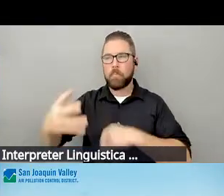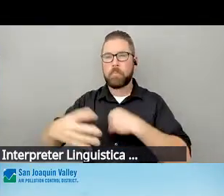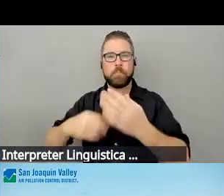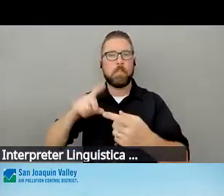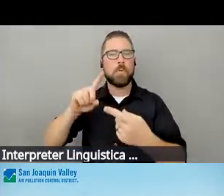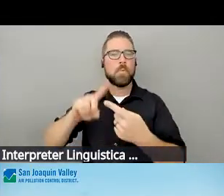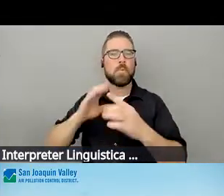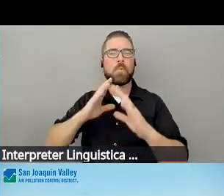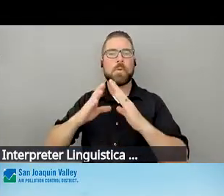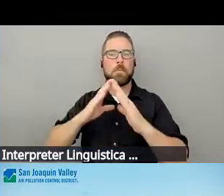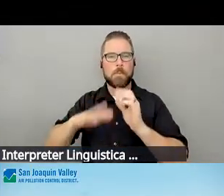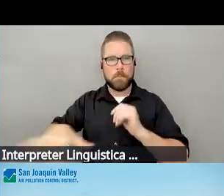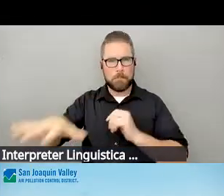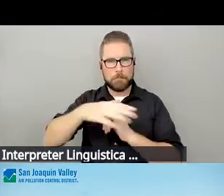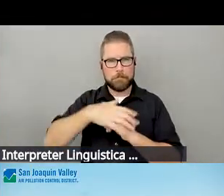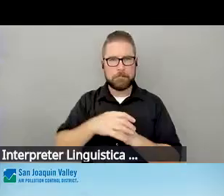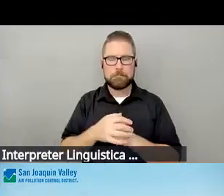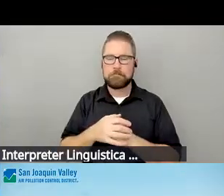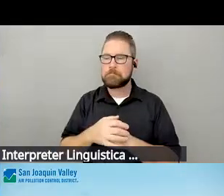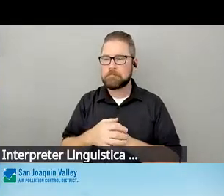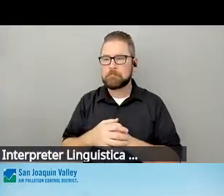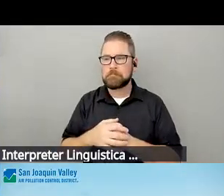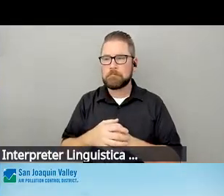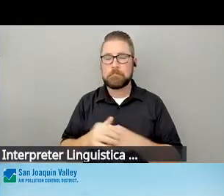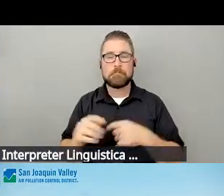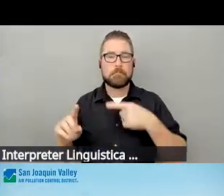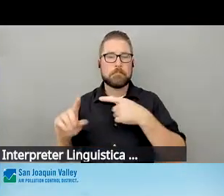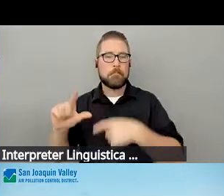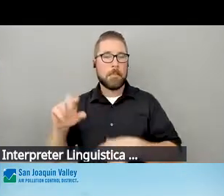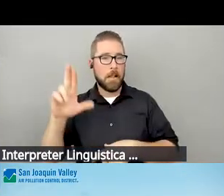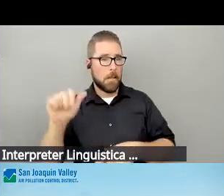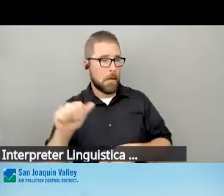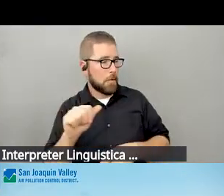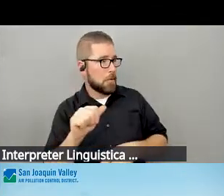This is Laura. Thank you, Stephanie and Everett, for that question.